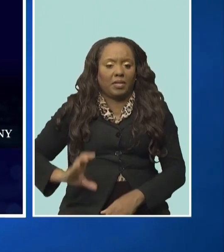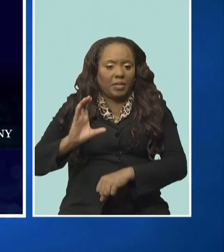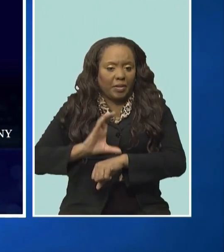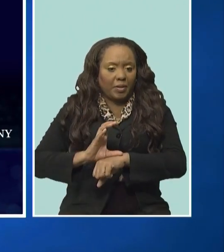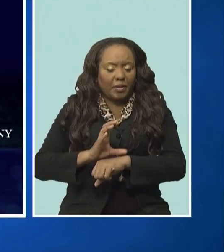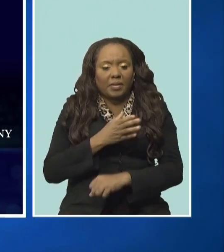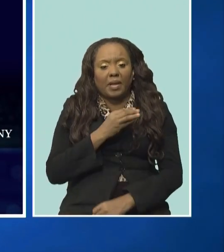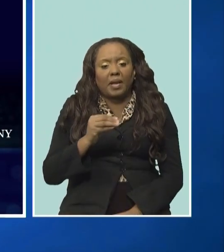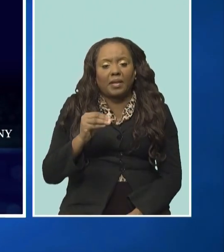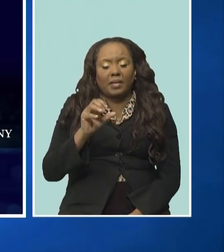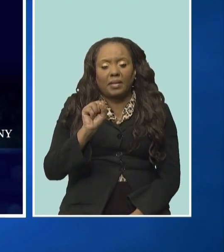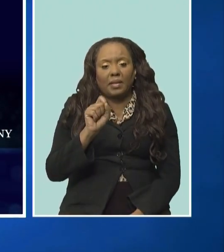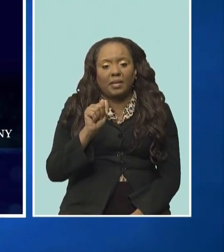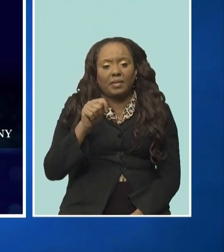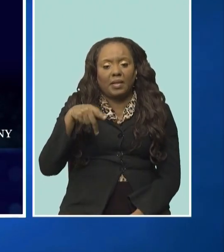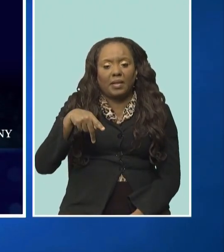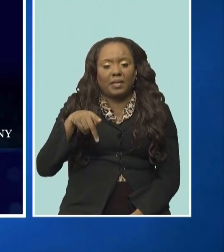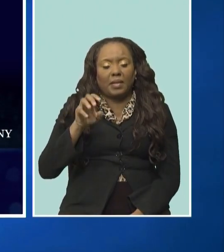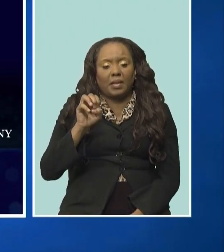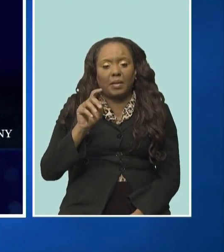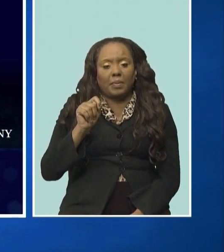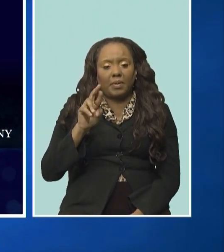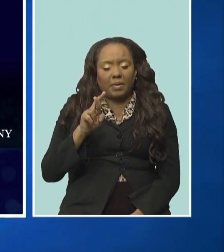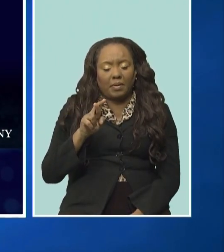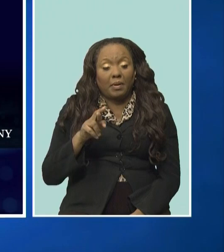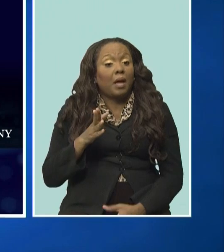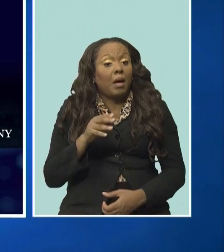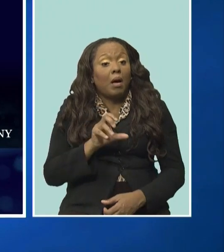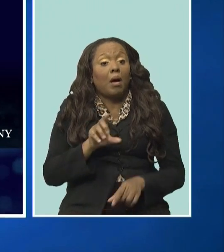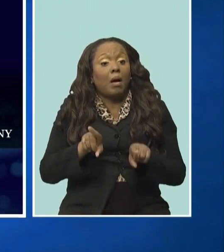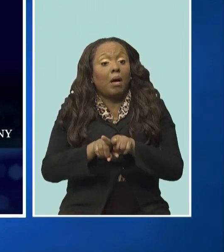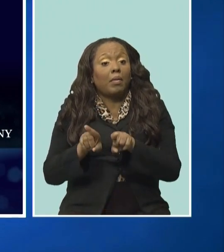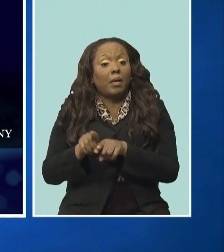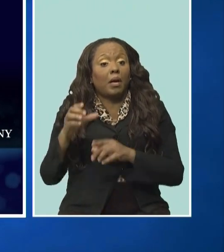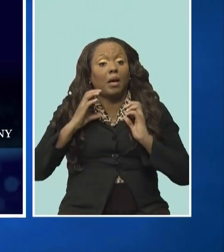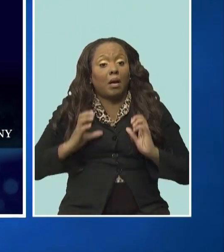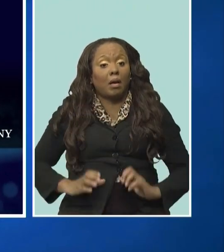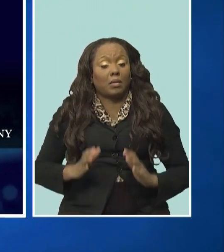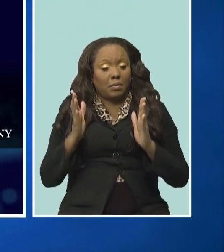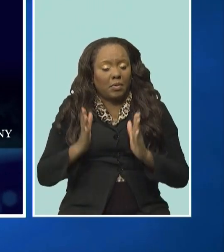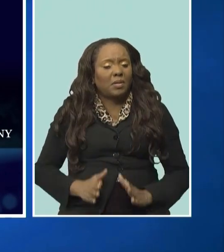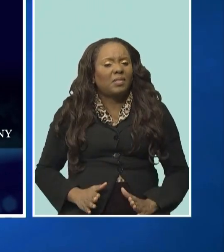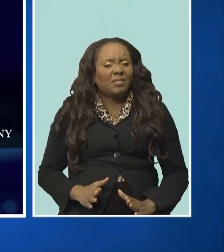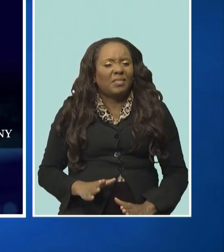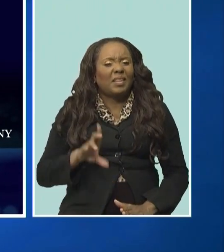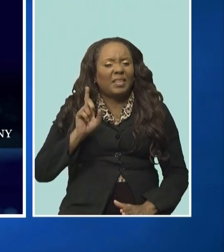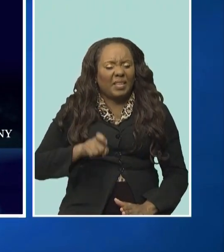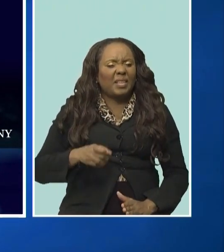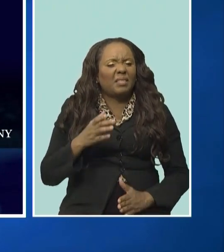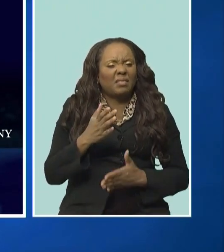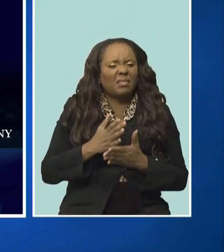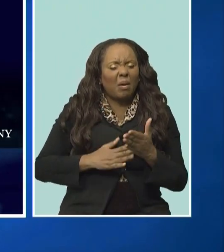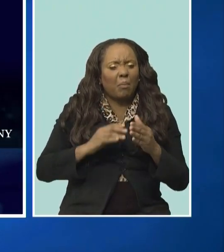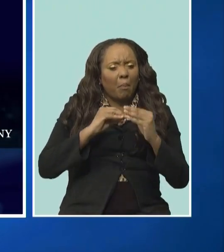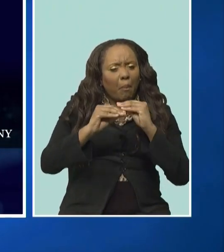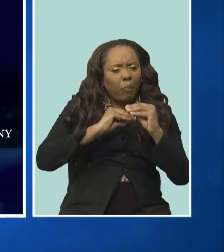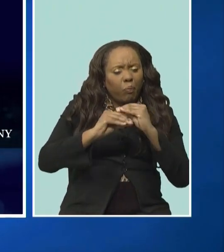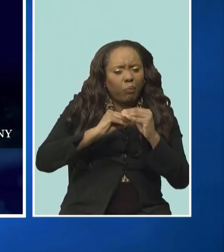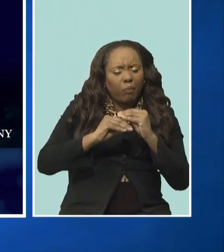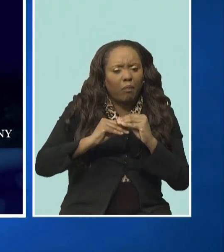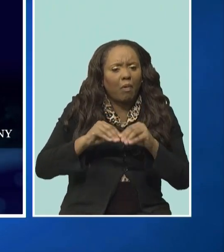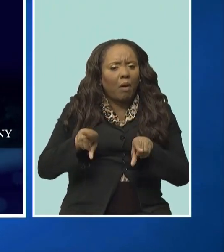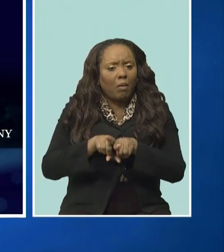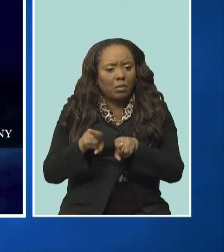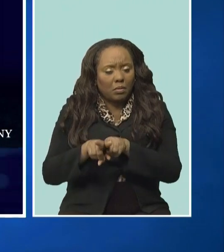also a few customers in need of individual attention. We are aware, and we will address these as soon as possible.